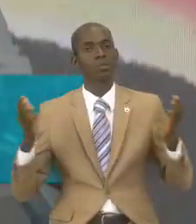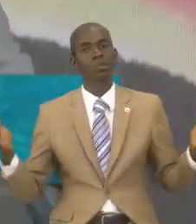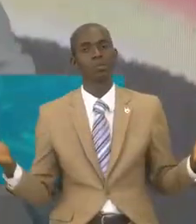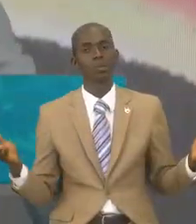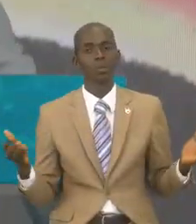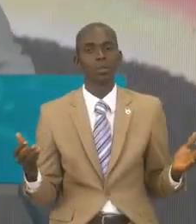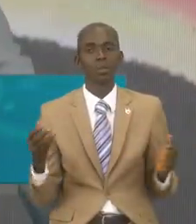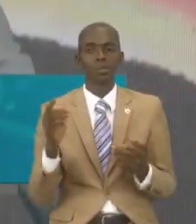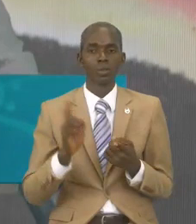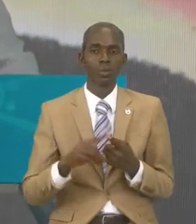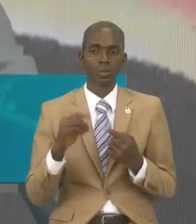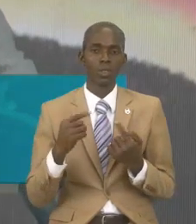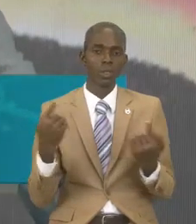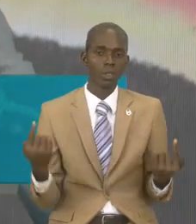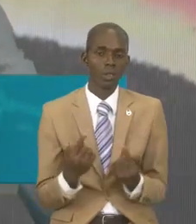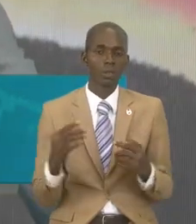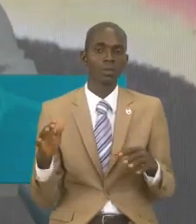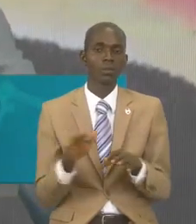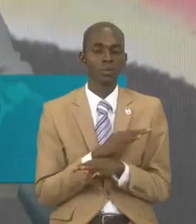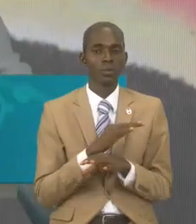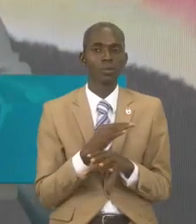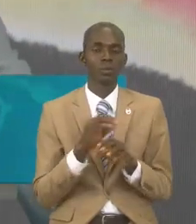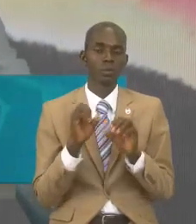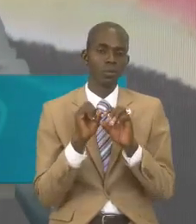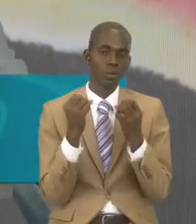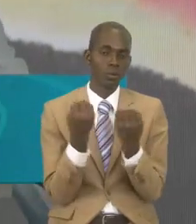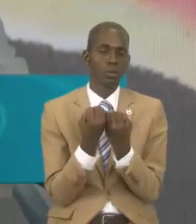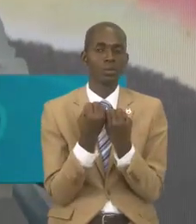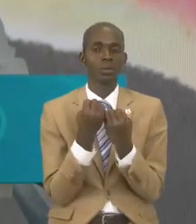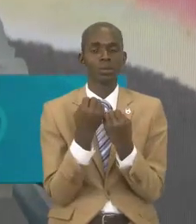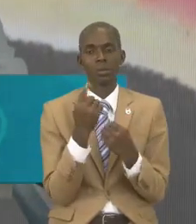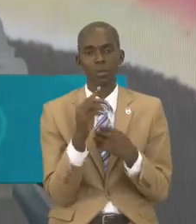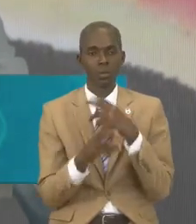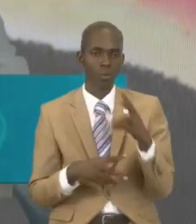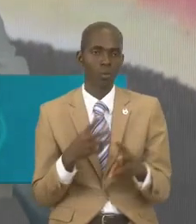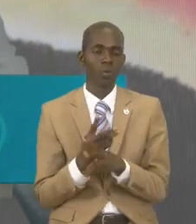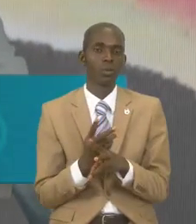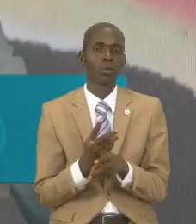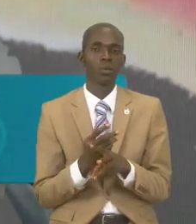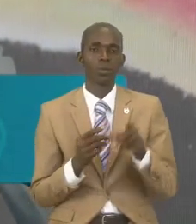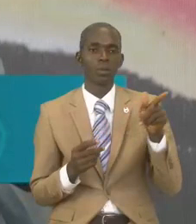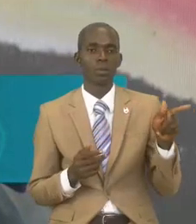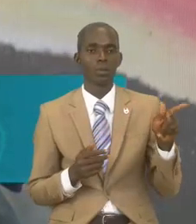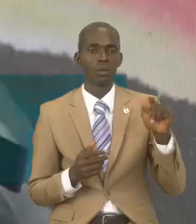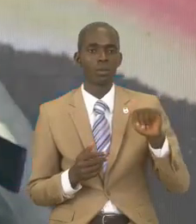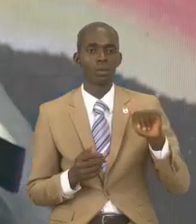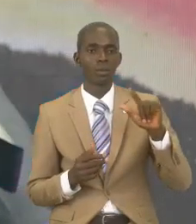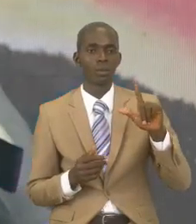the sinful society, unto the world. Galatians chapter